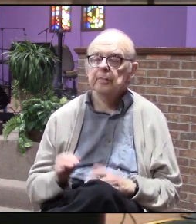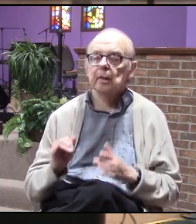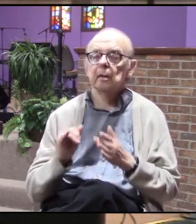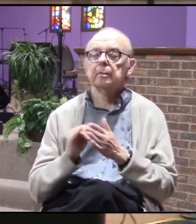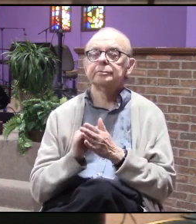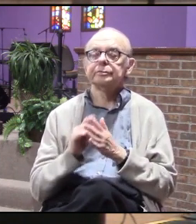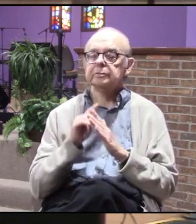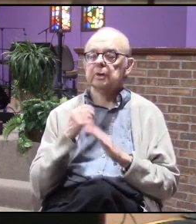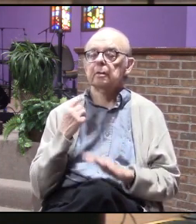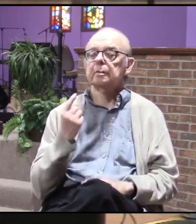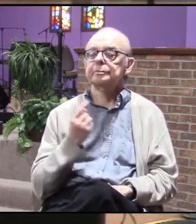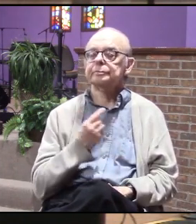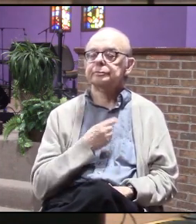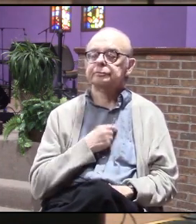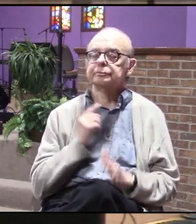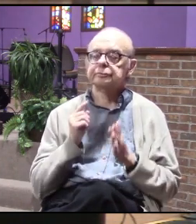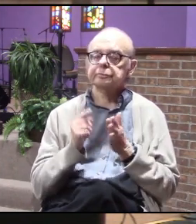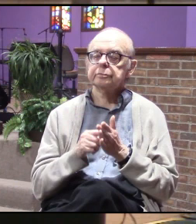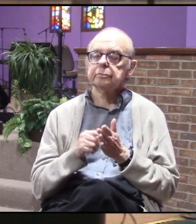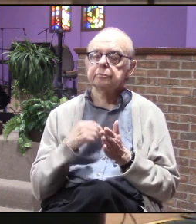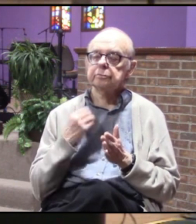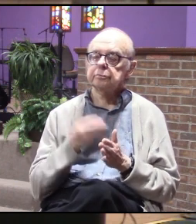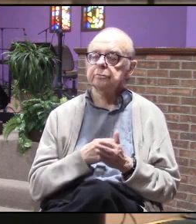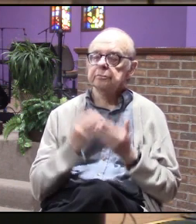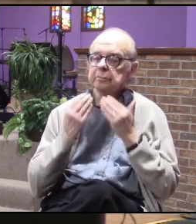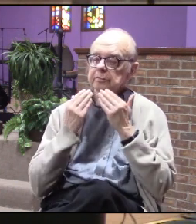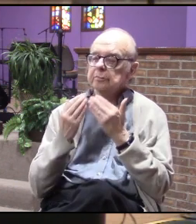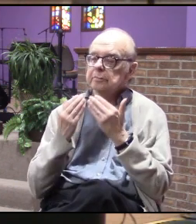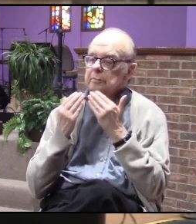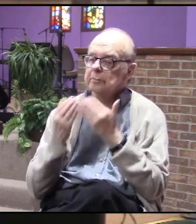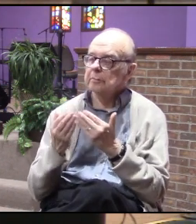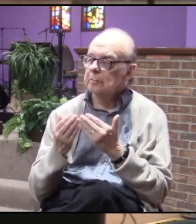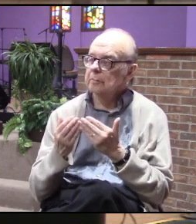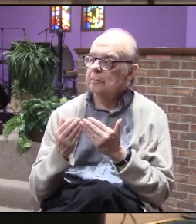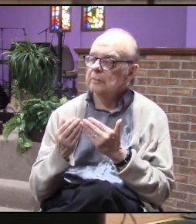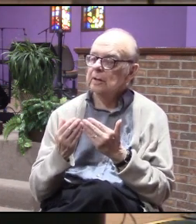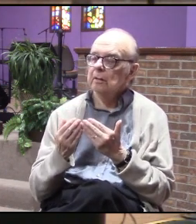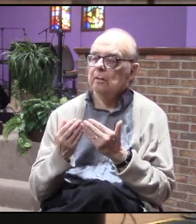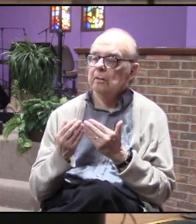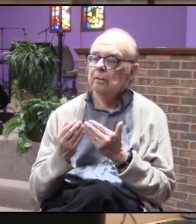It's us showing our gratitude